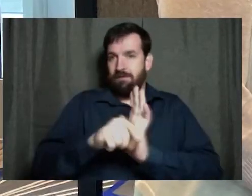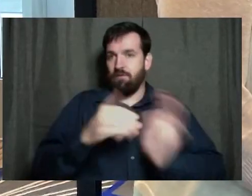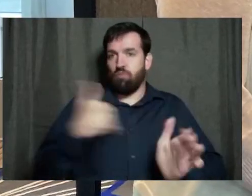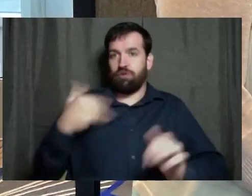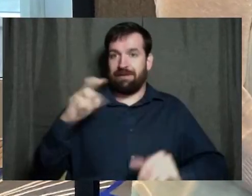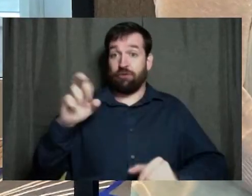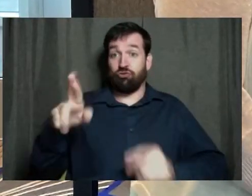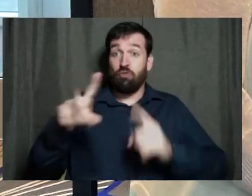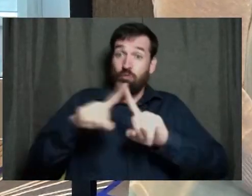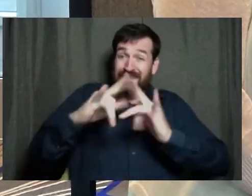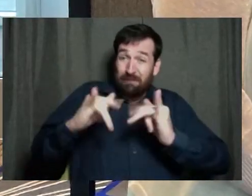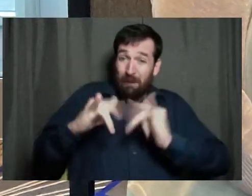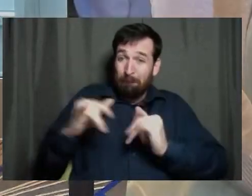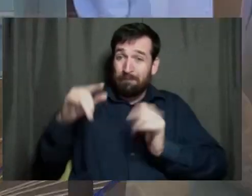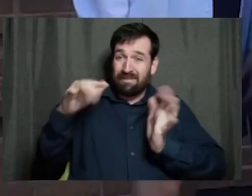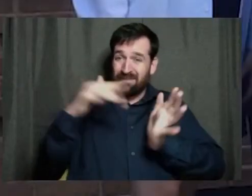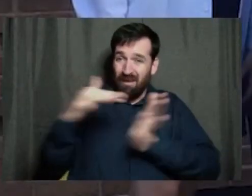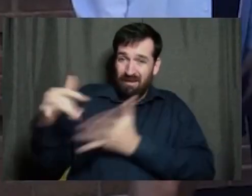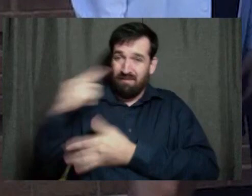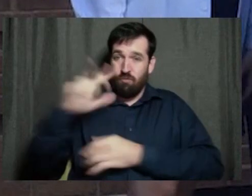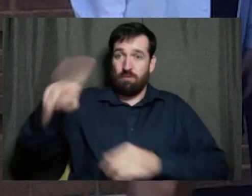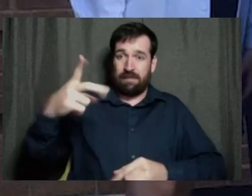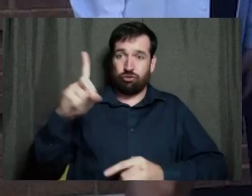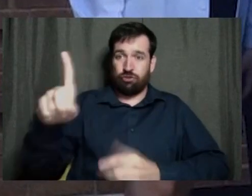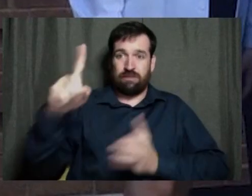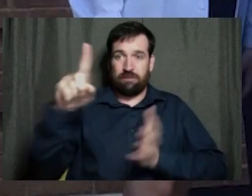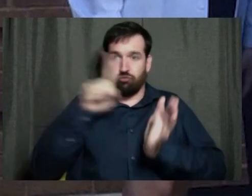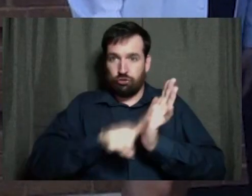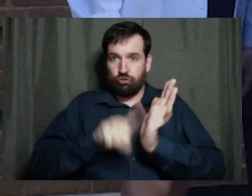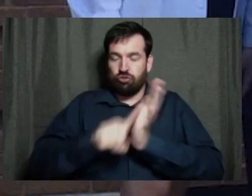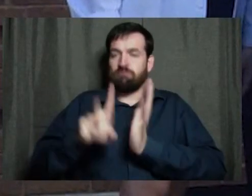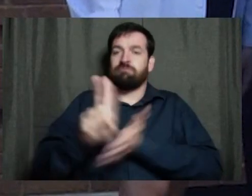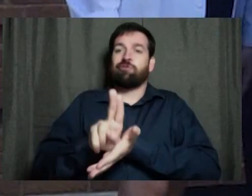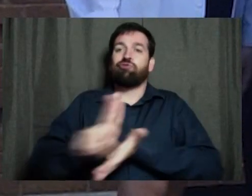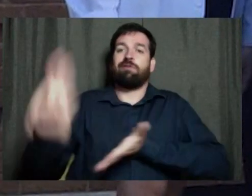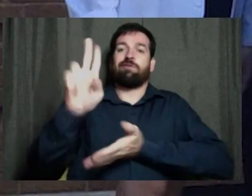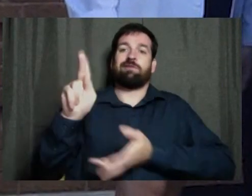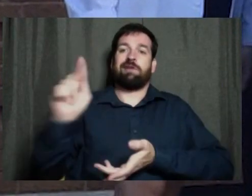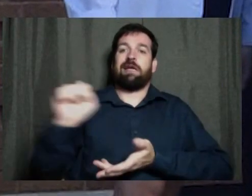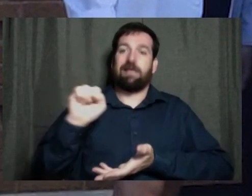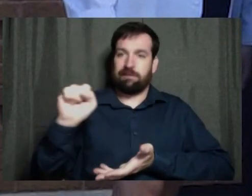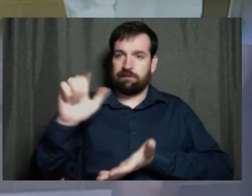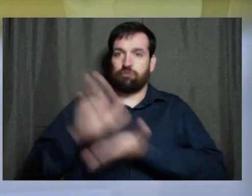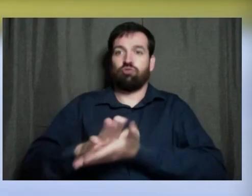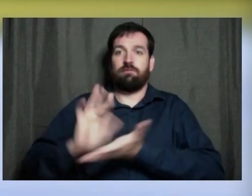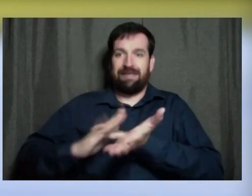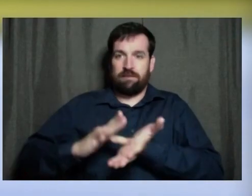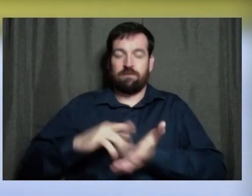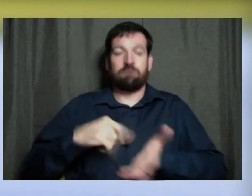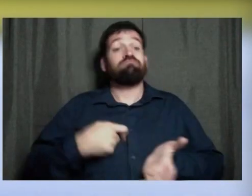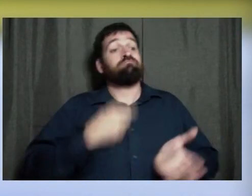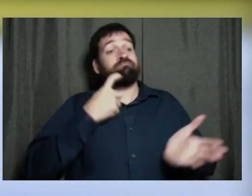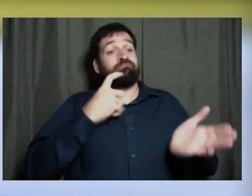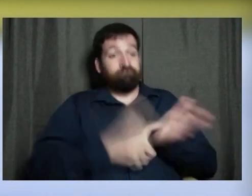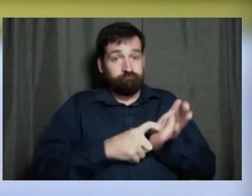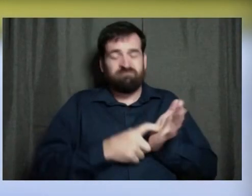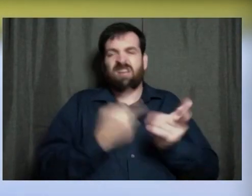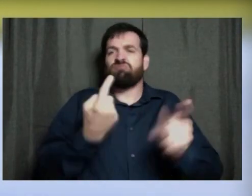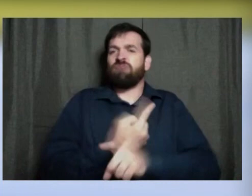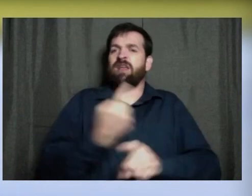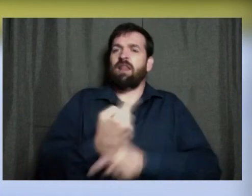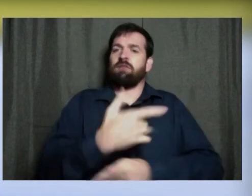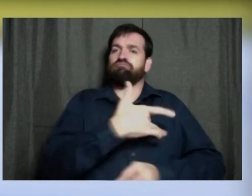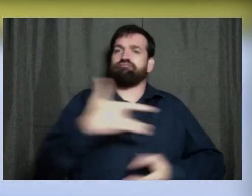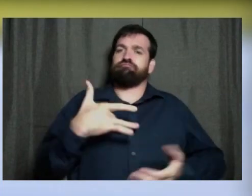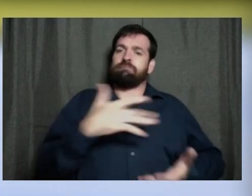as part of her PhD research at the University of Kansas School of Medicine. I discovered it doing a routine breast exam. Just